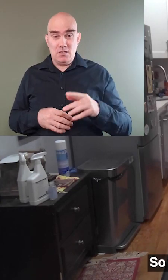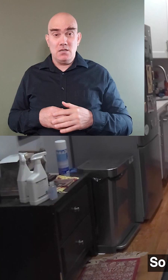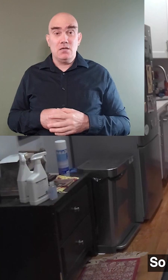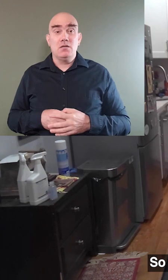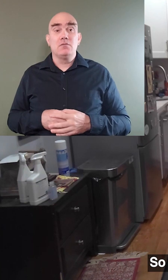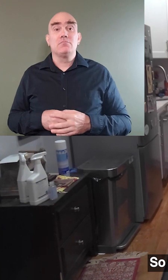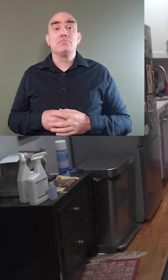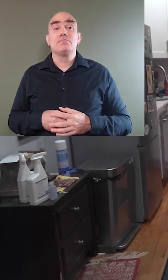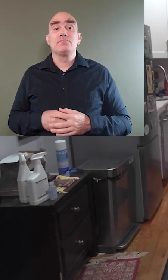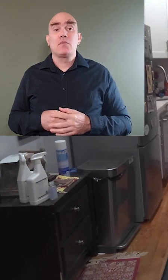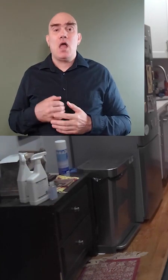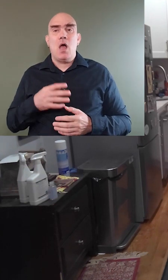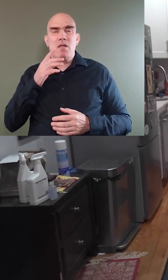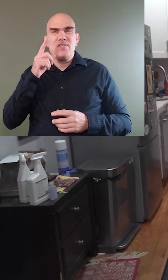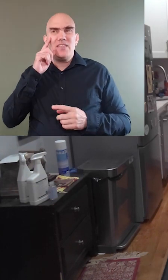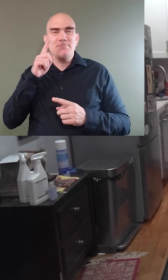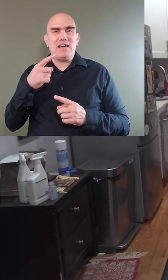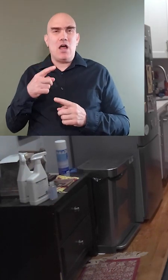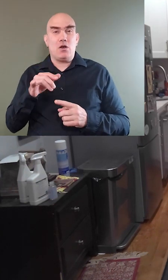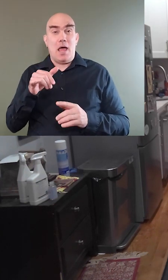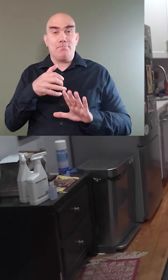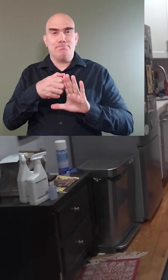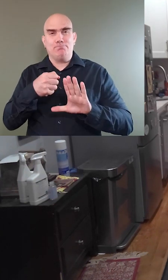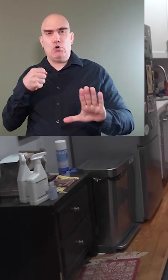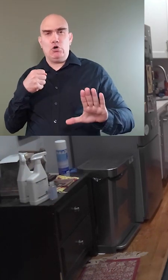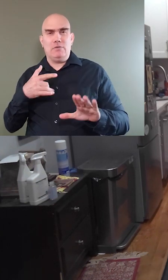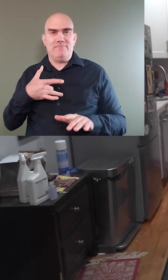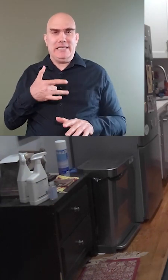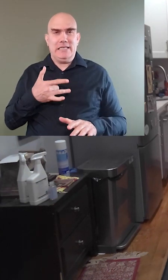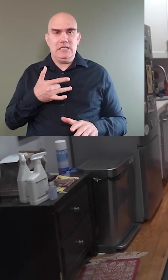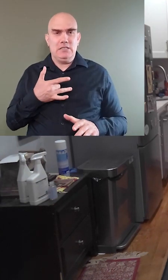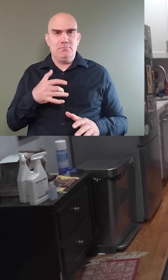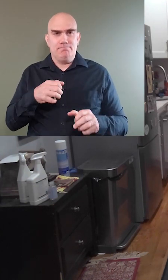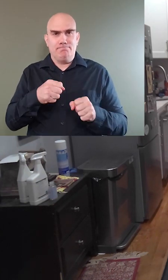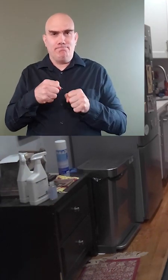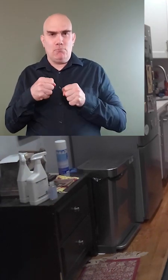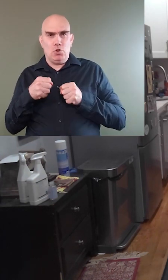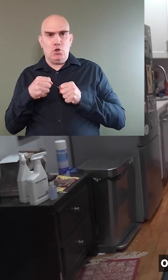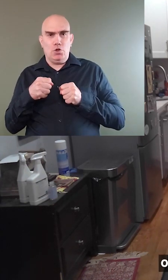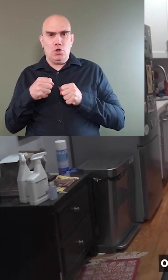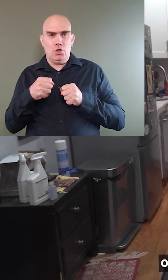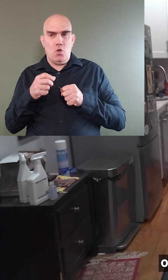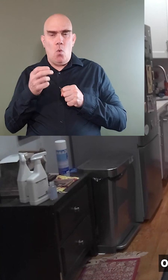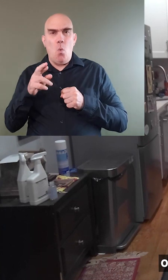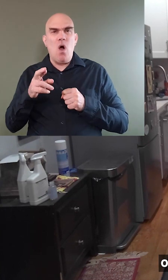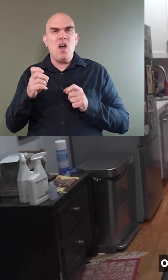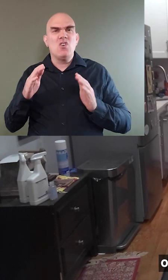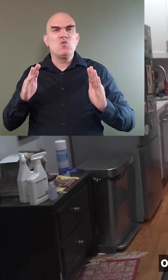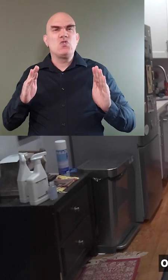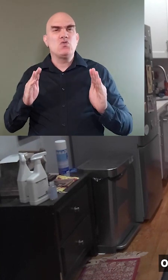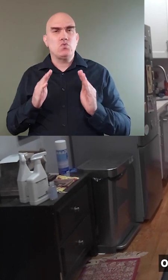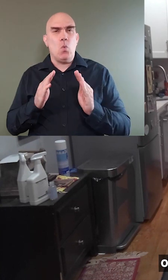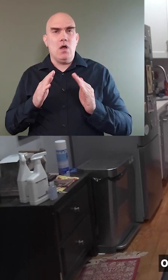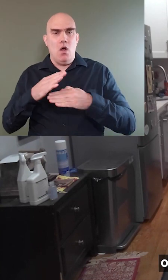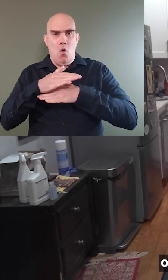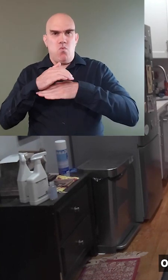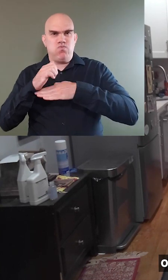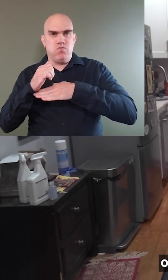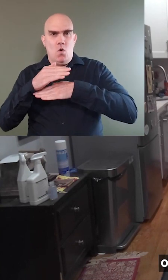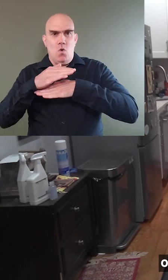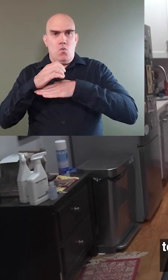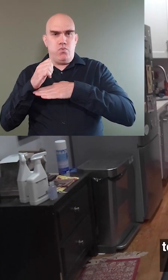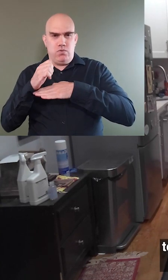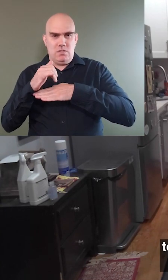right, I will think about a pulling sensation or a shortening